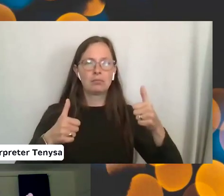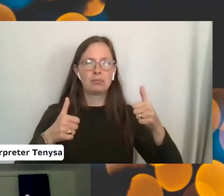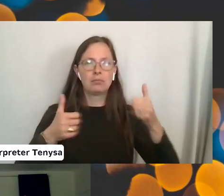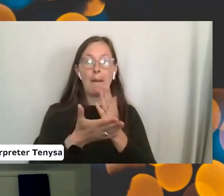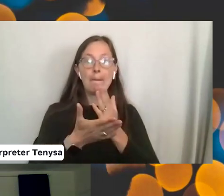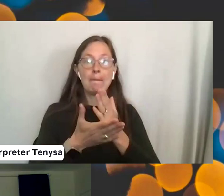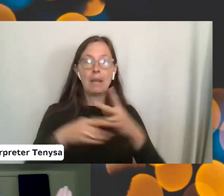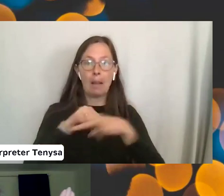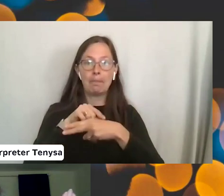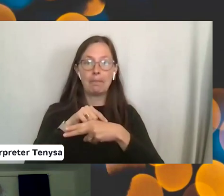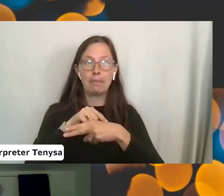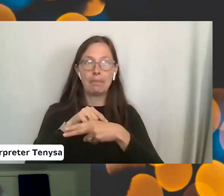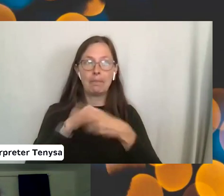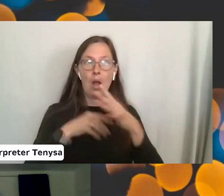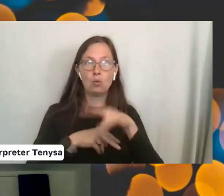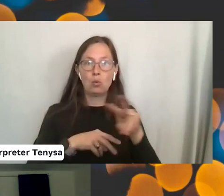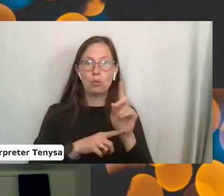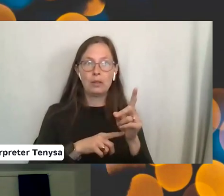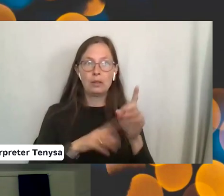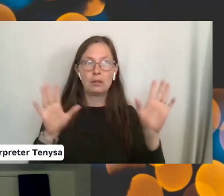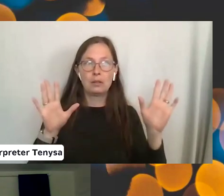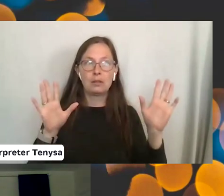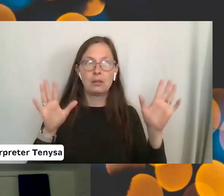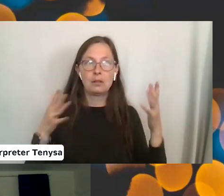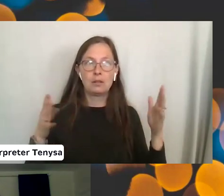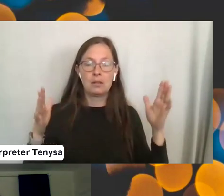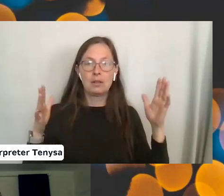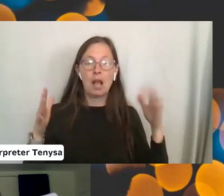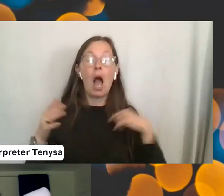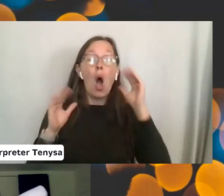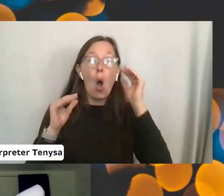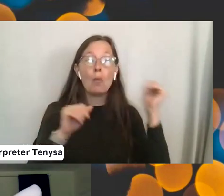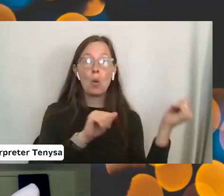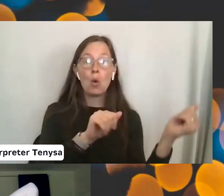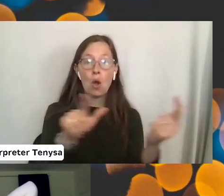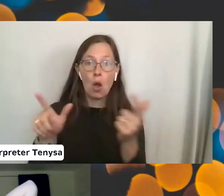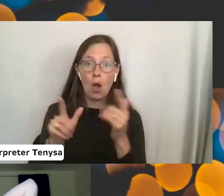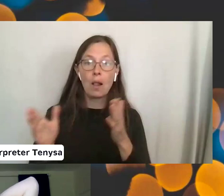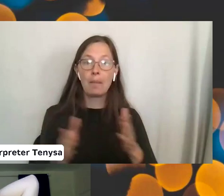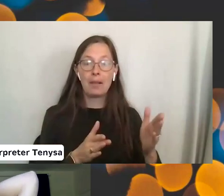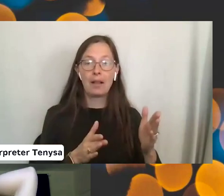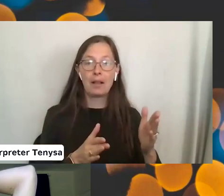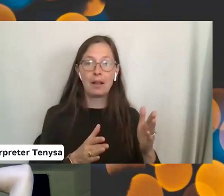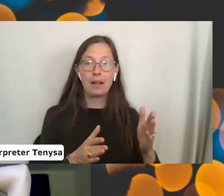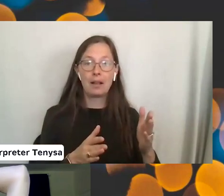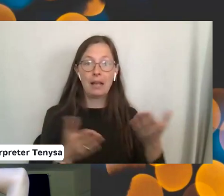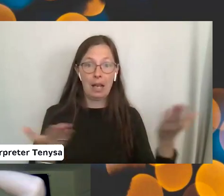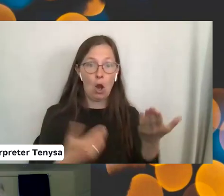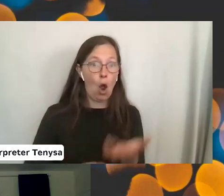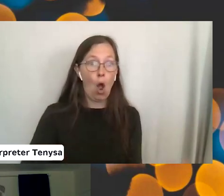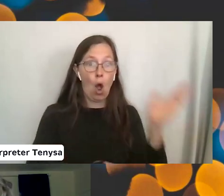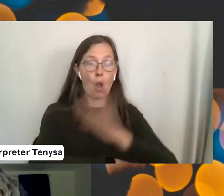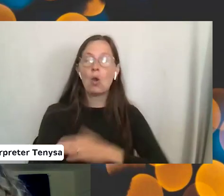stop. It's already been 22 minutes. We're never gonna. I hope you all are planning on being here all